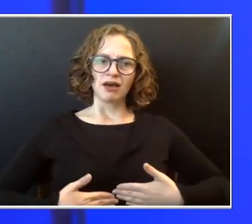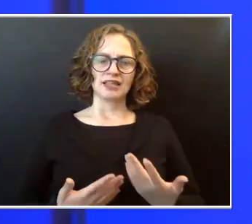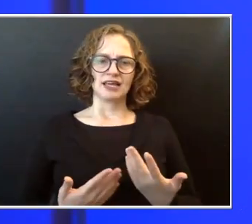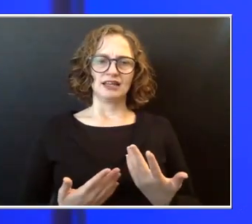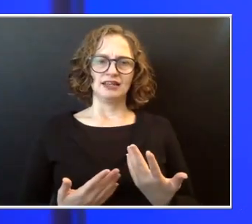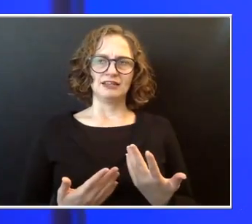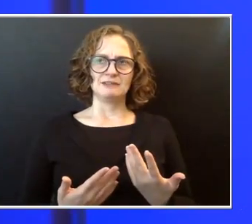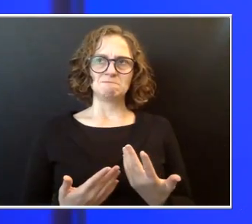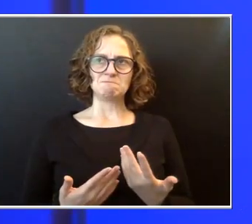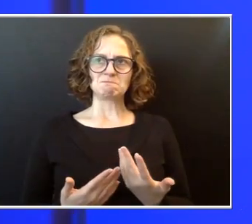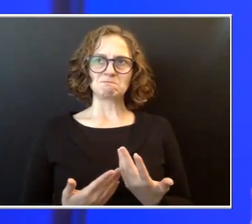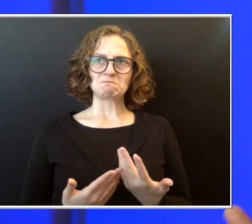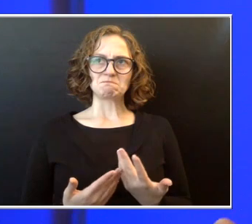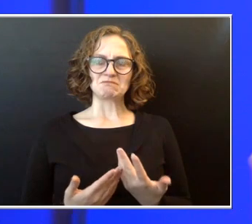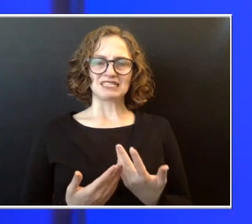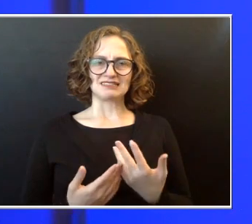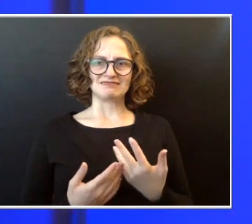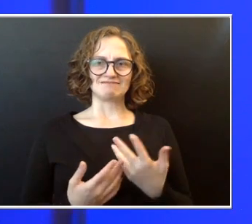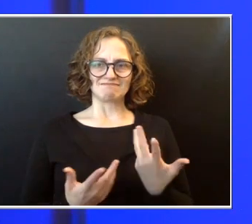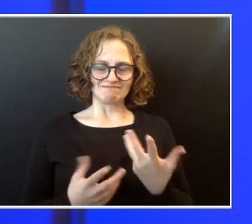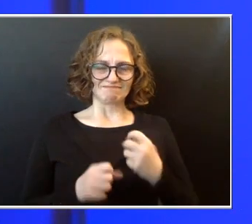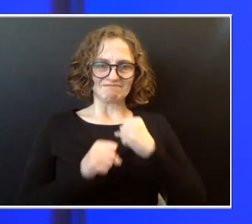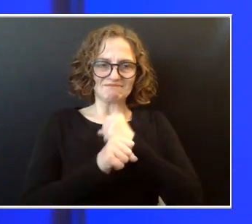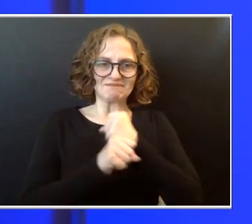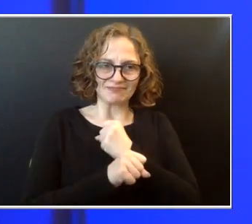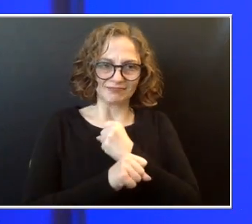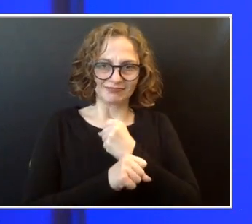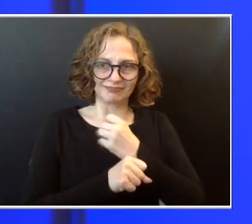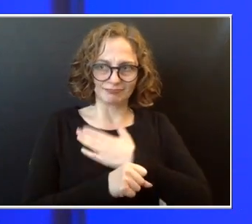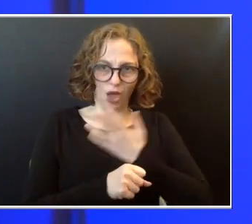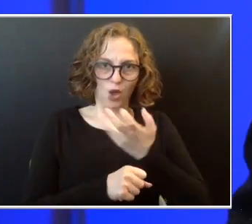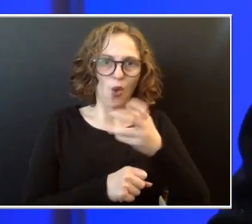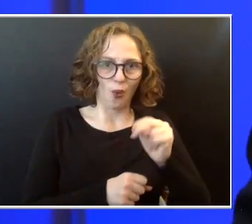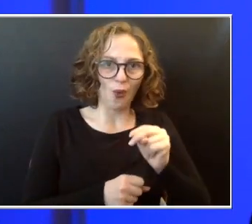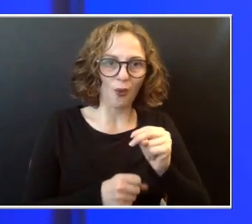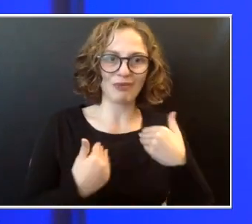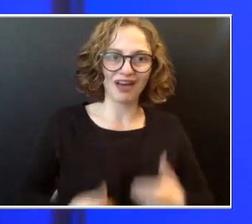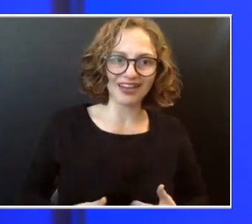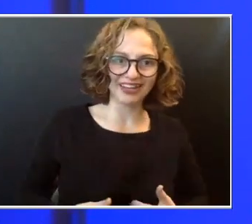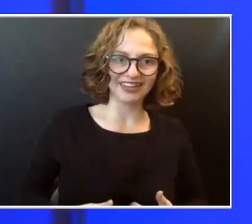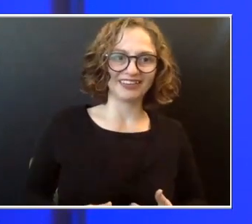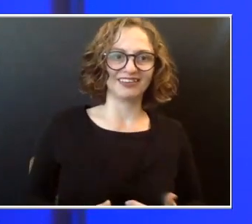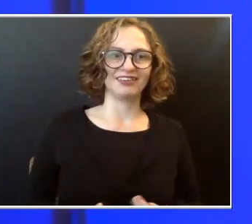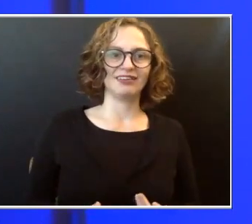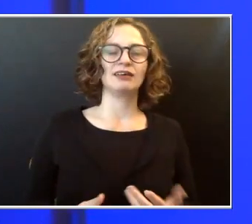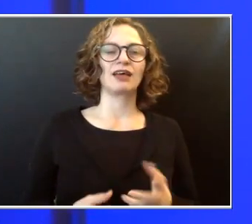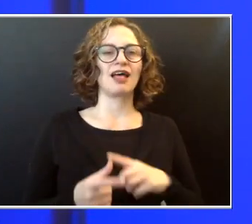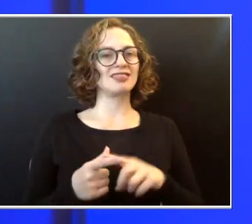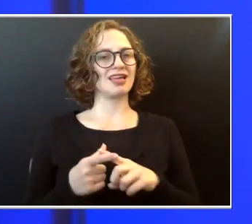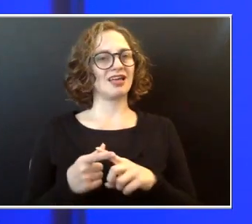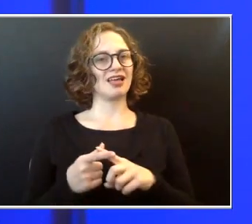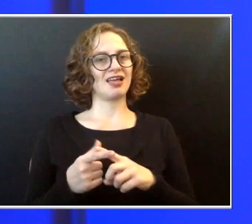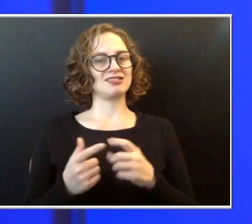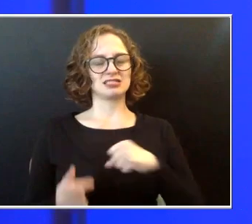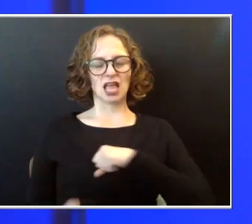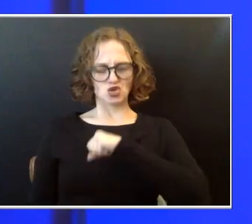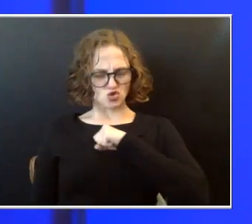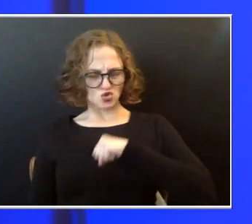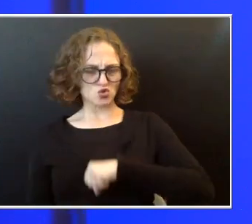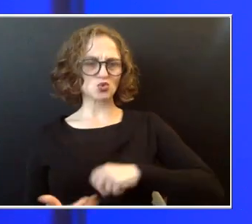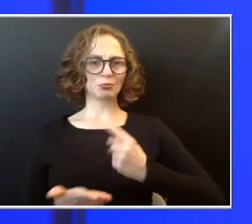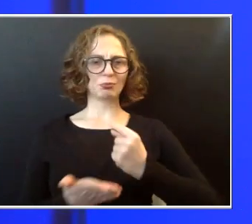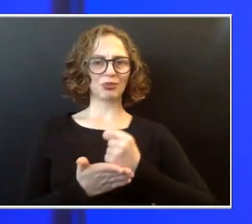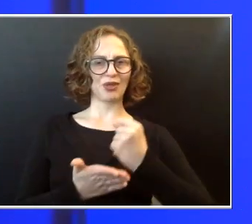attacking your own body, and then you have this super therapy that it will help